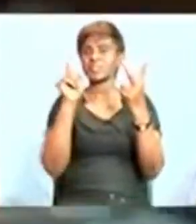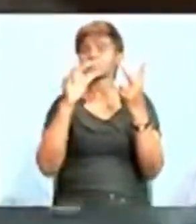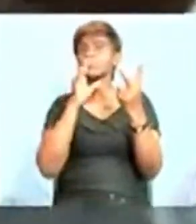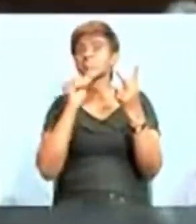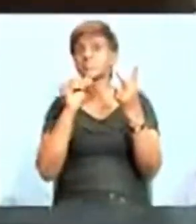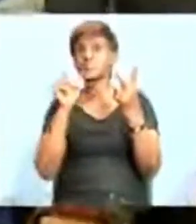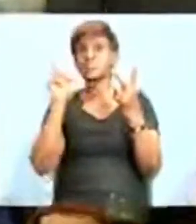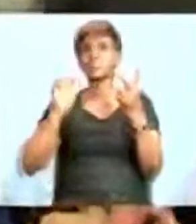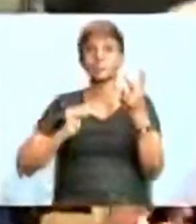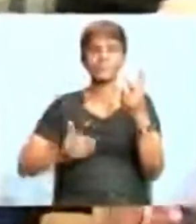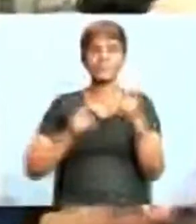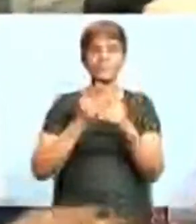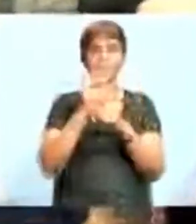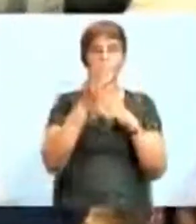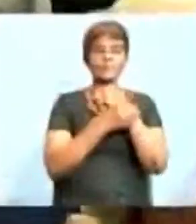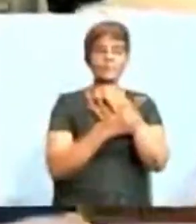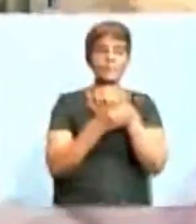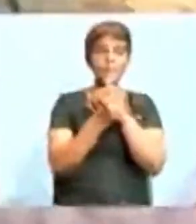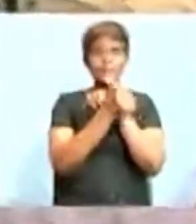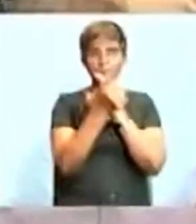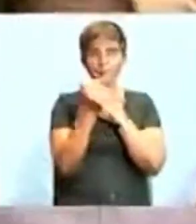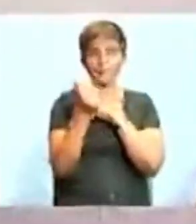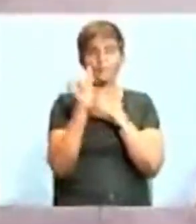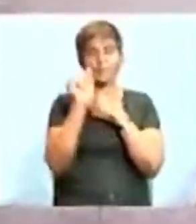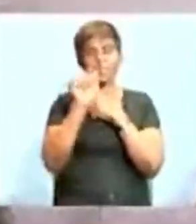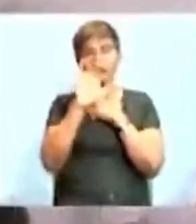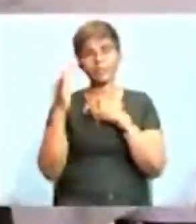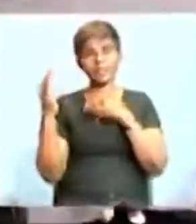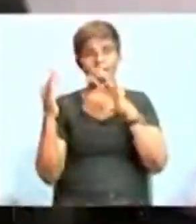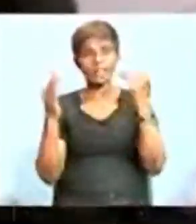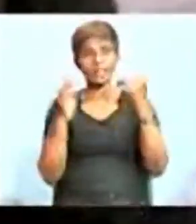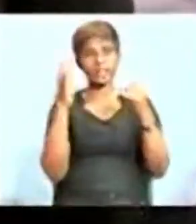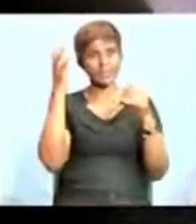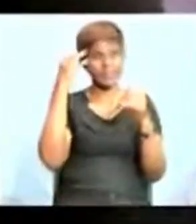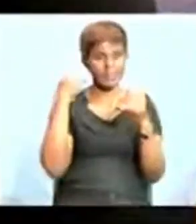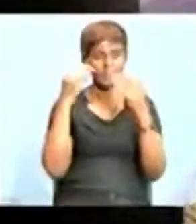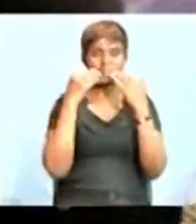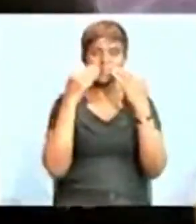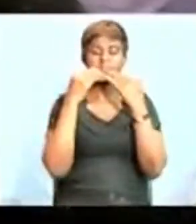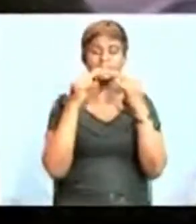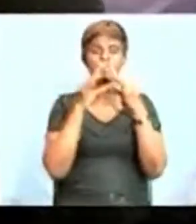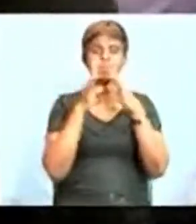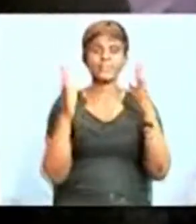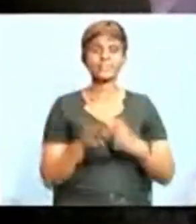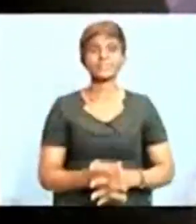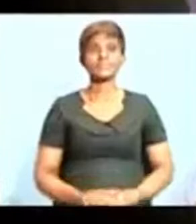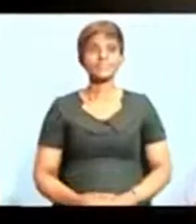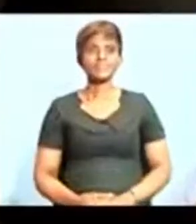department for the group photo. And the rest of us can go back to our offices. Thank you very much.